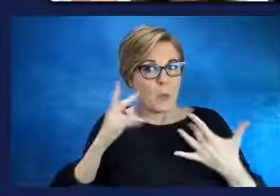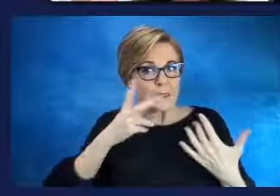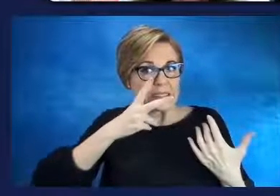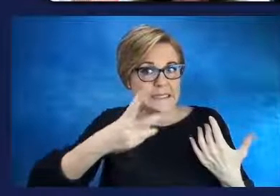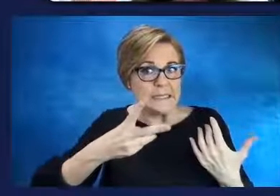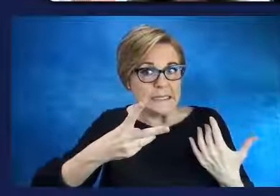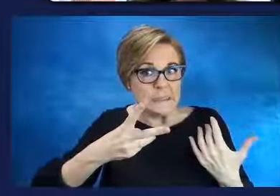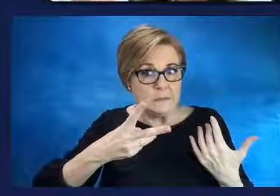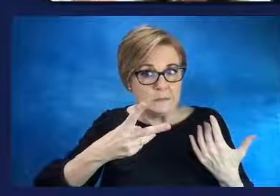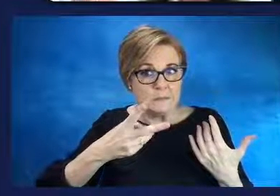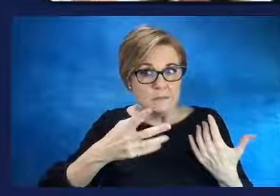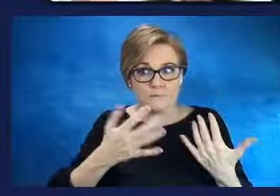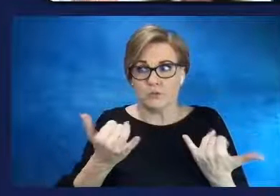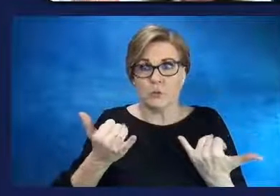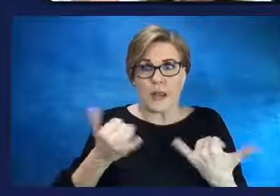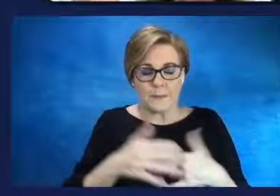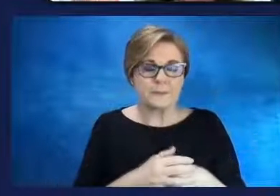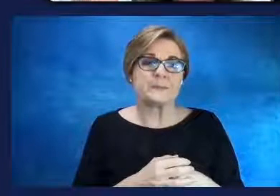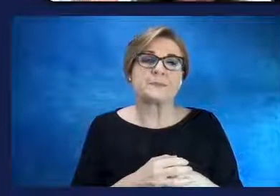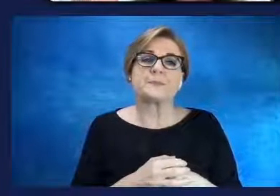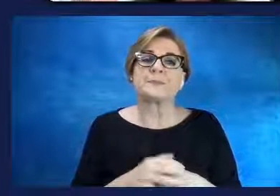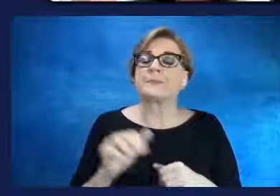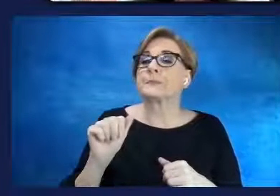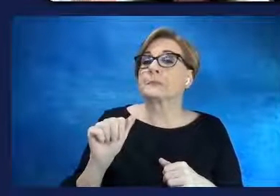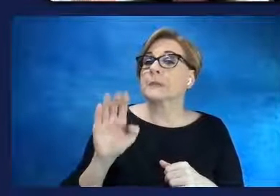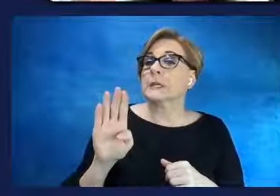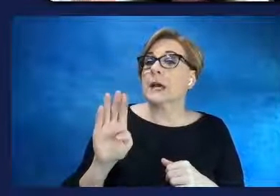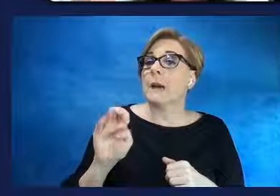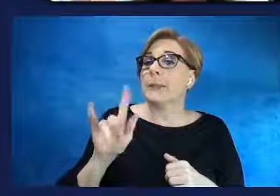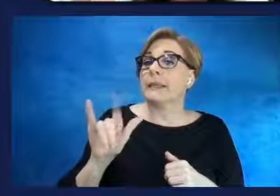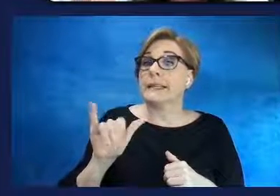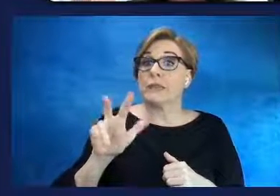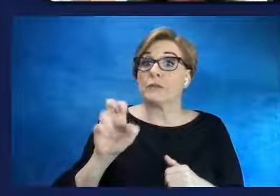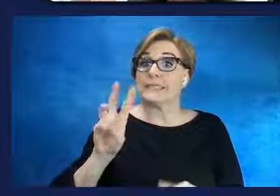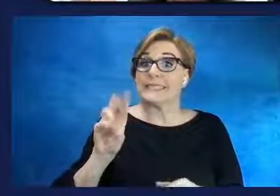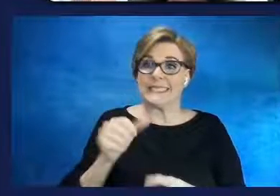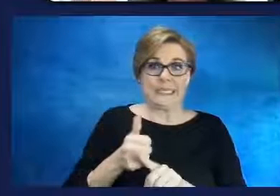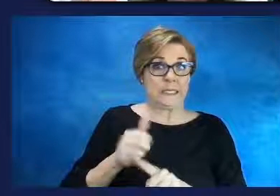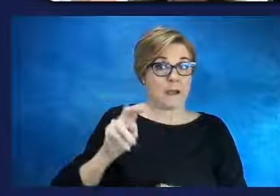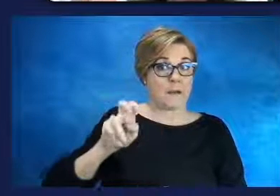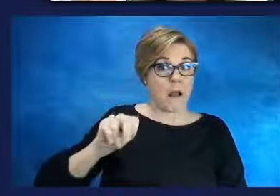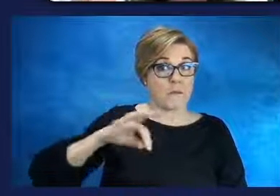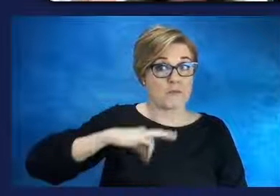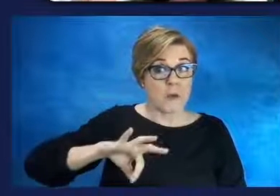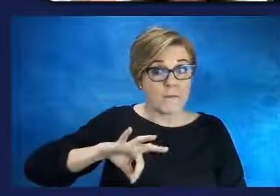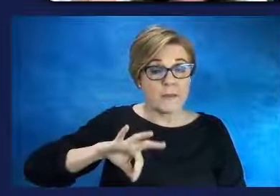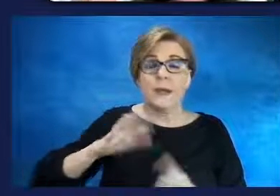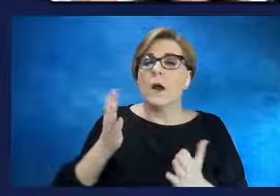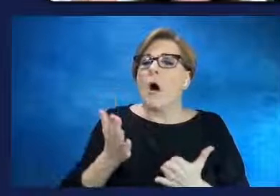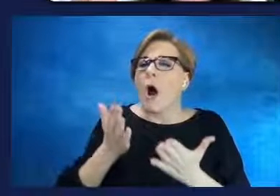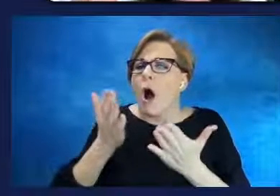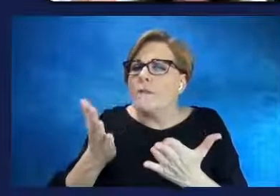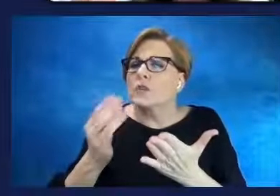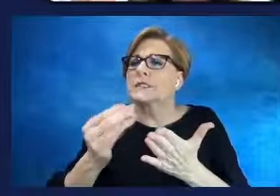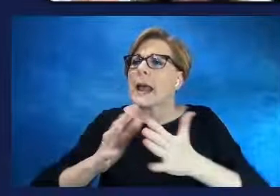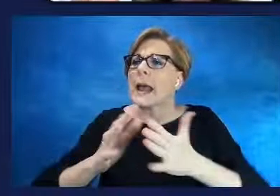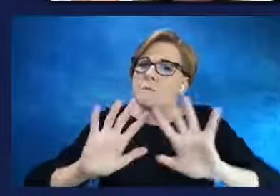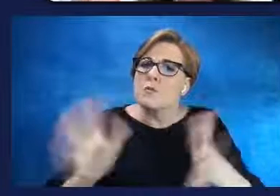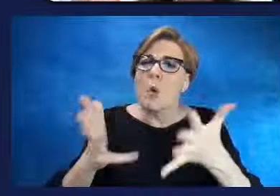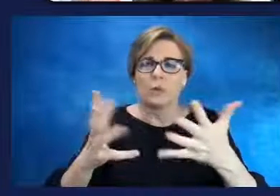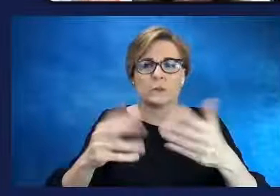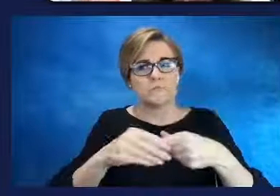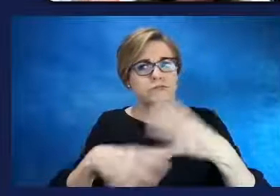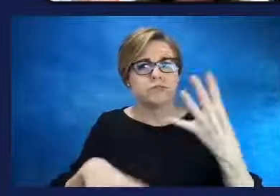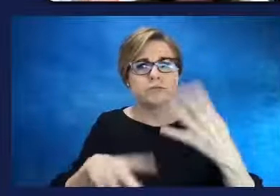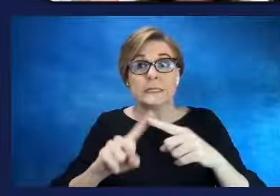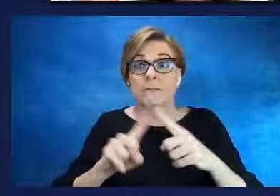Phoenix campus. Ability 360 is a nonprofit corporation that offers and promotes numerous programs designed